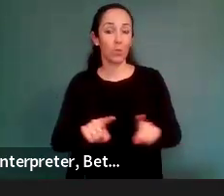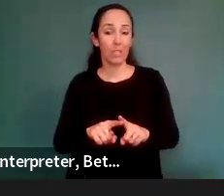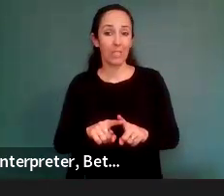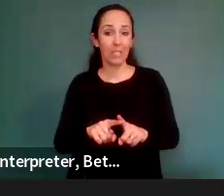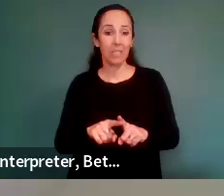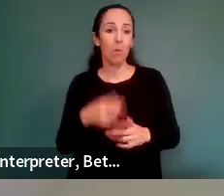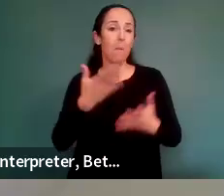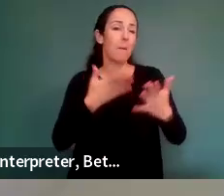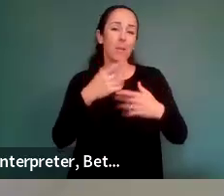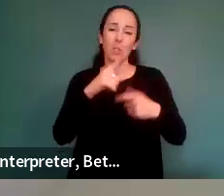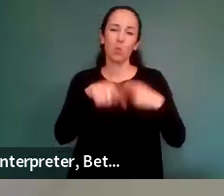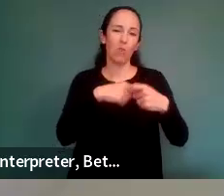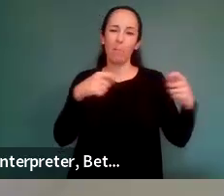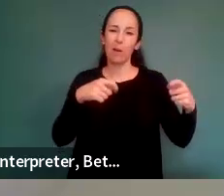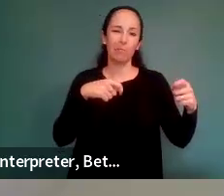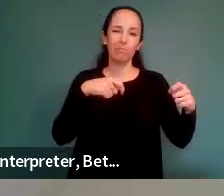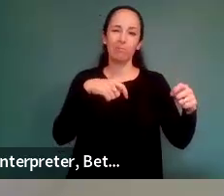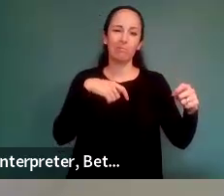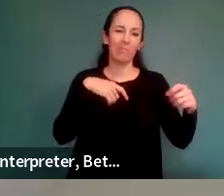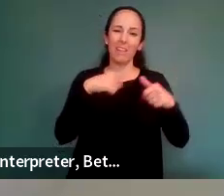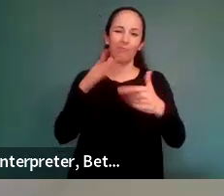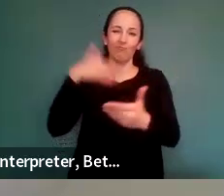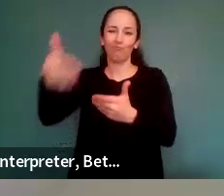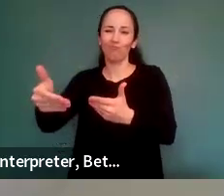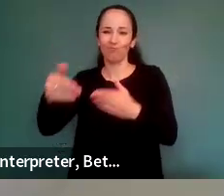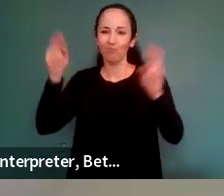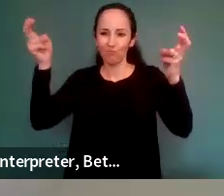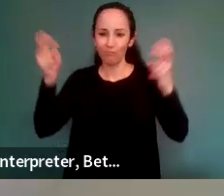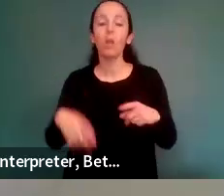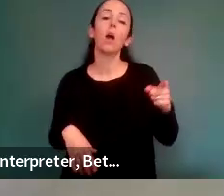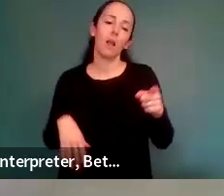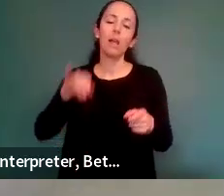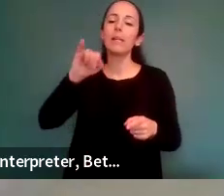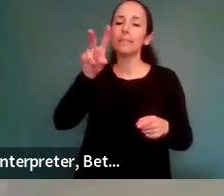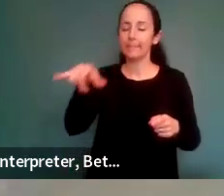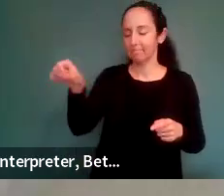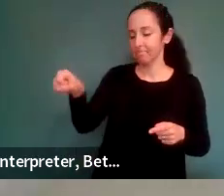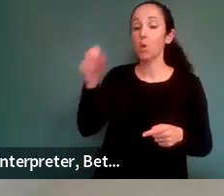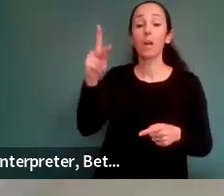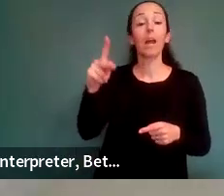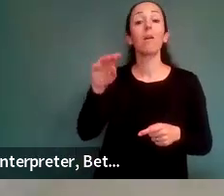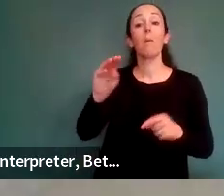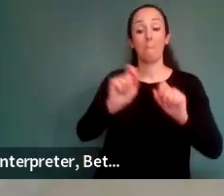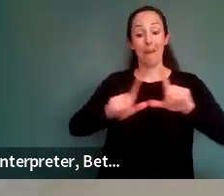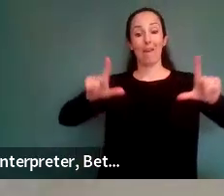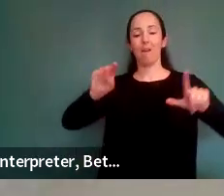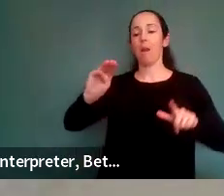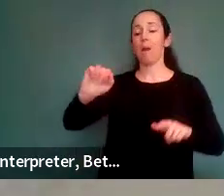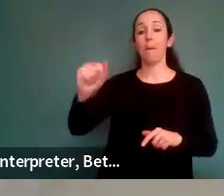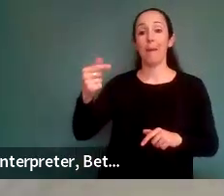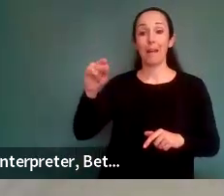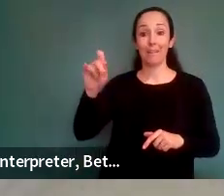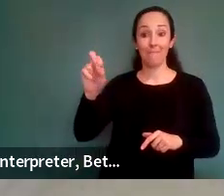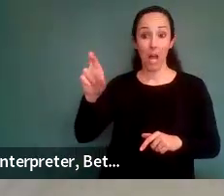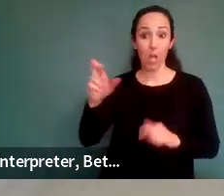next topic. Yes. So the magnifier is simply a tool. It's free, at least on the Windows